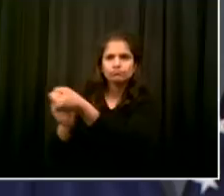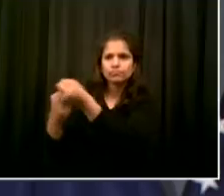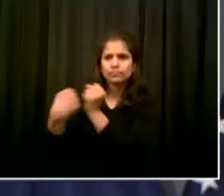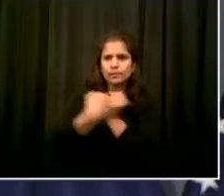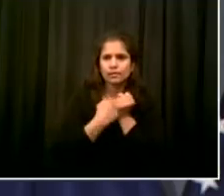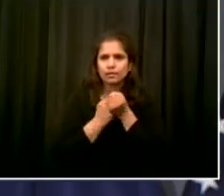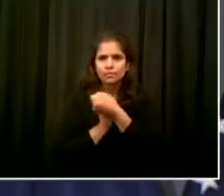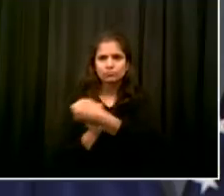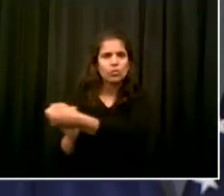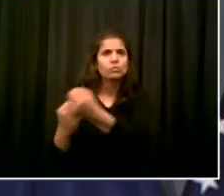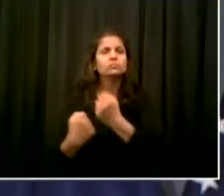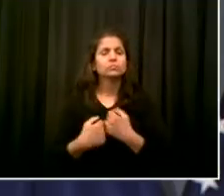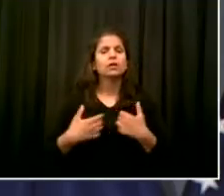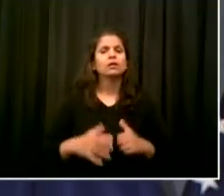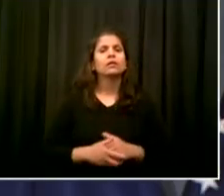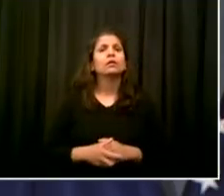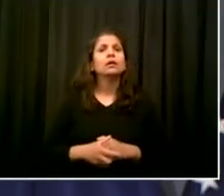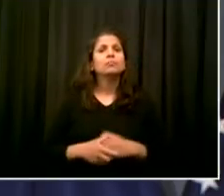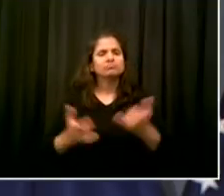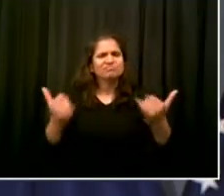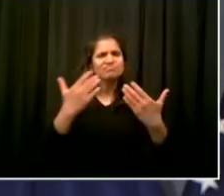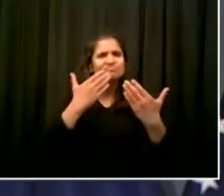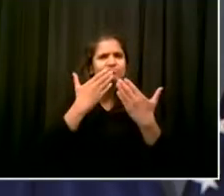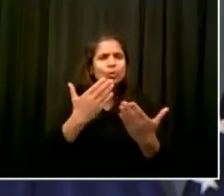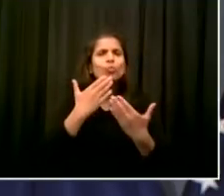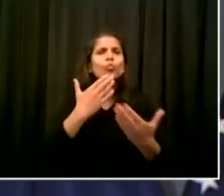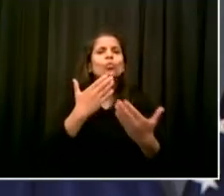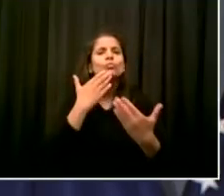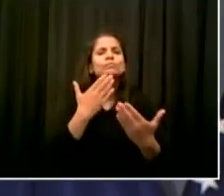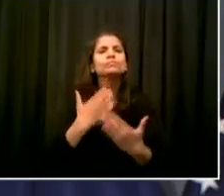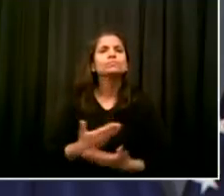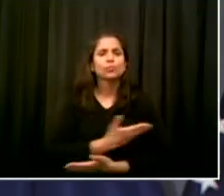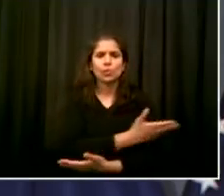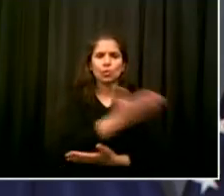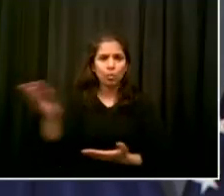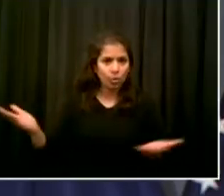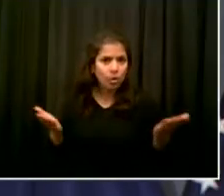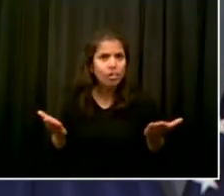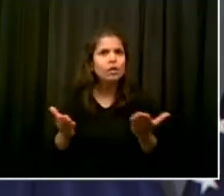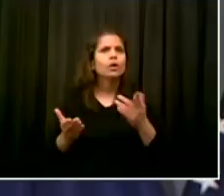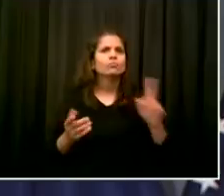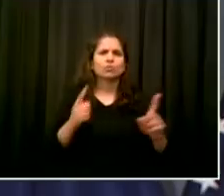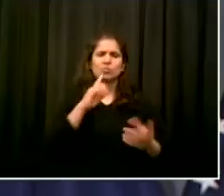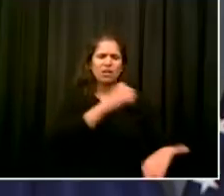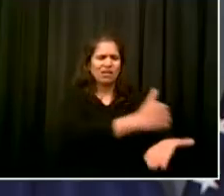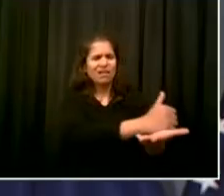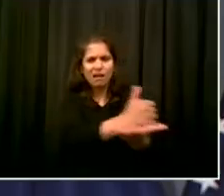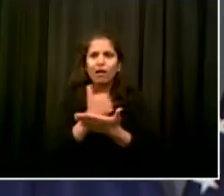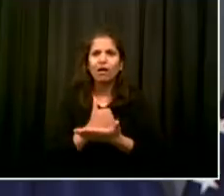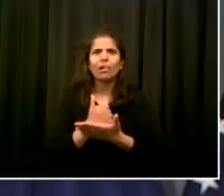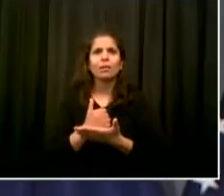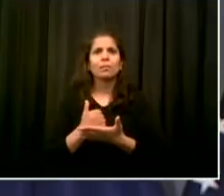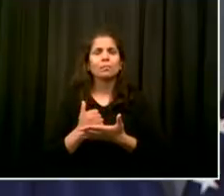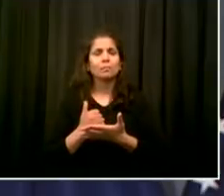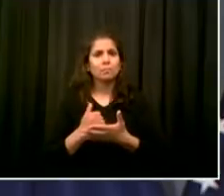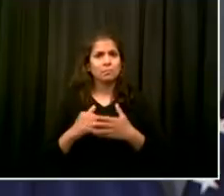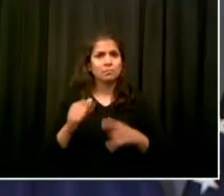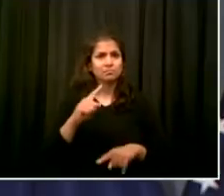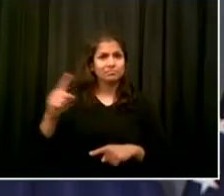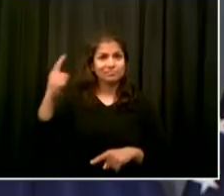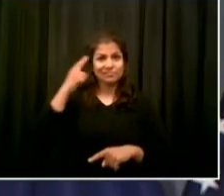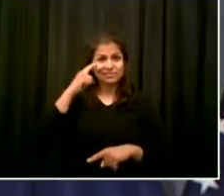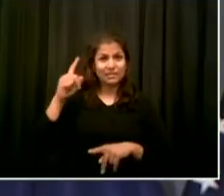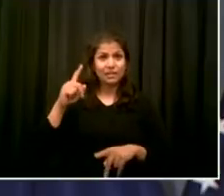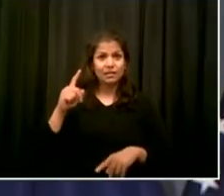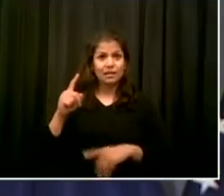I'm very thankful of all my crisis management system co-architects, like my sister Erica Ford and Kay Bain and Dr. Pryor